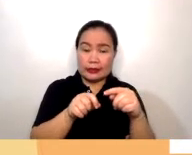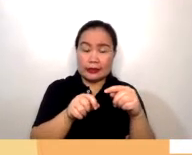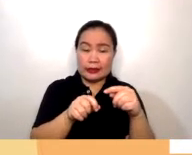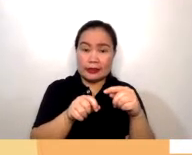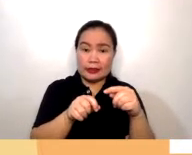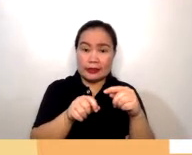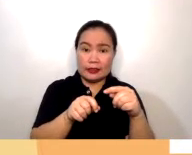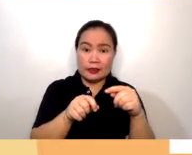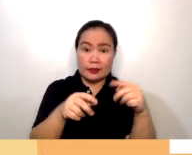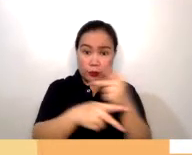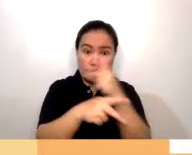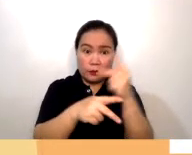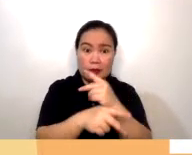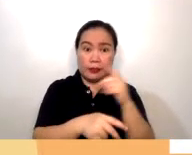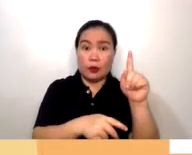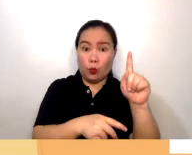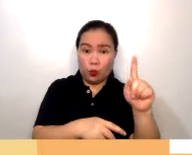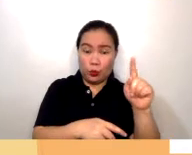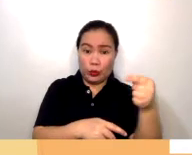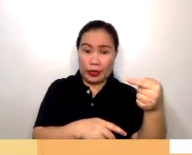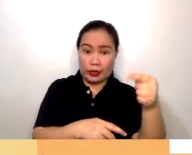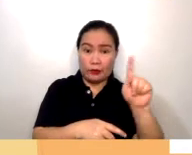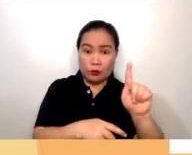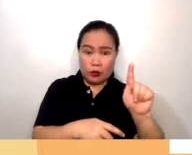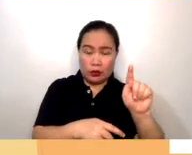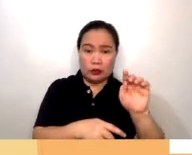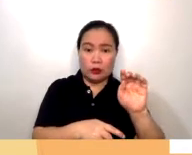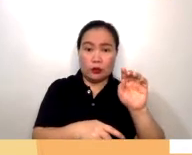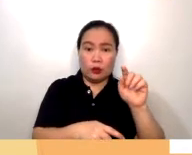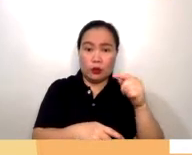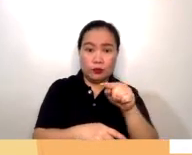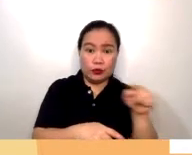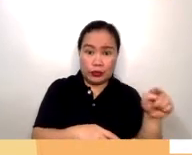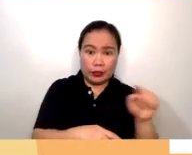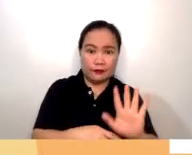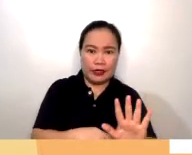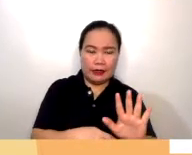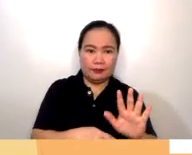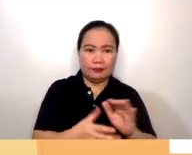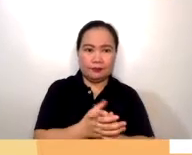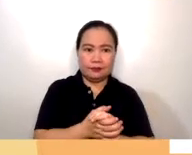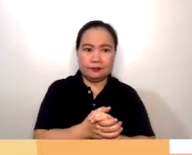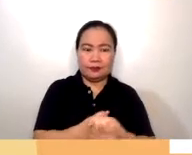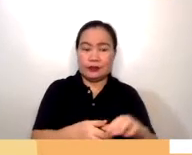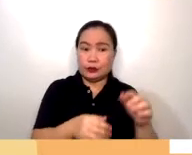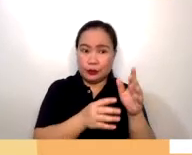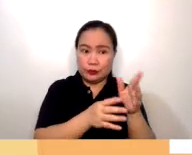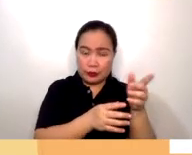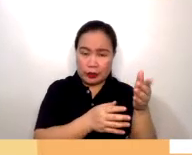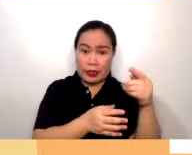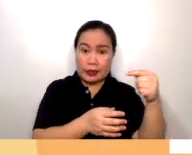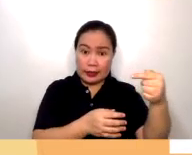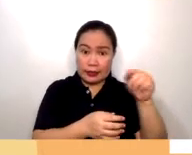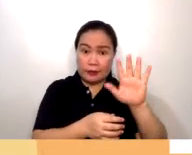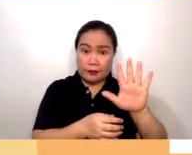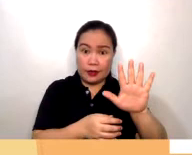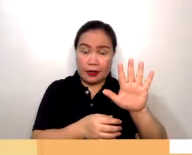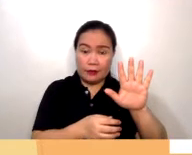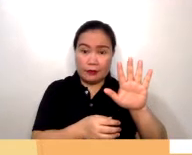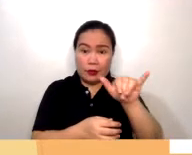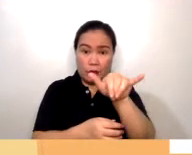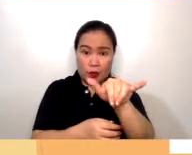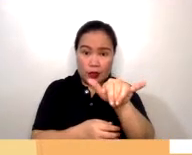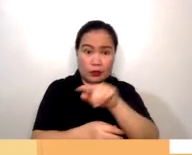negative 1 over 5. So that would become negative 5y